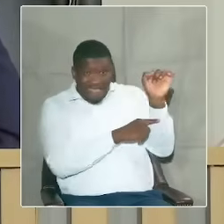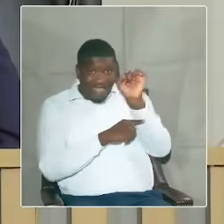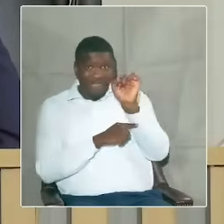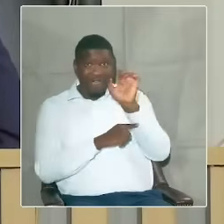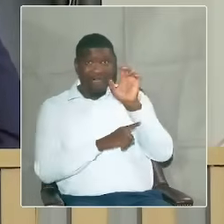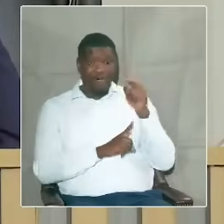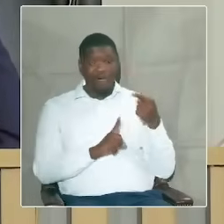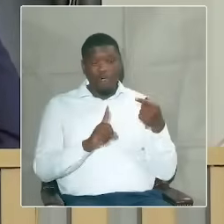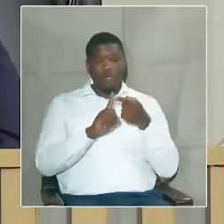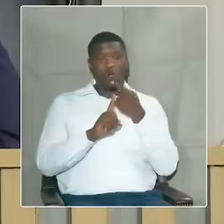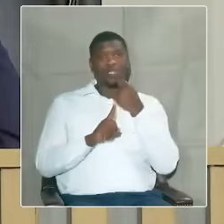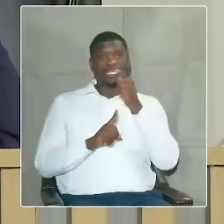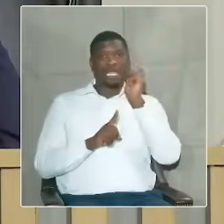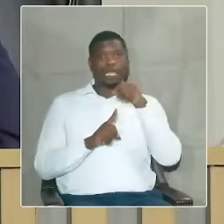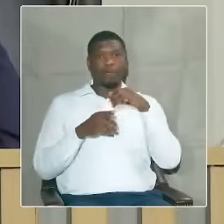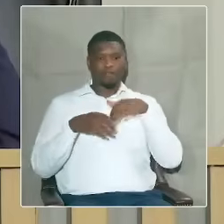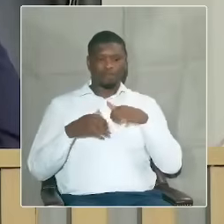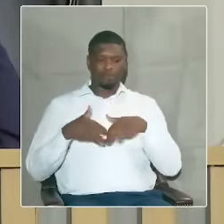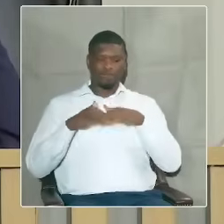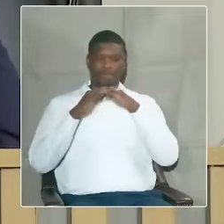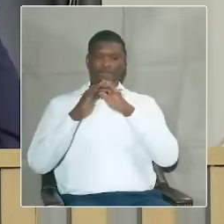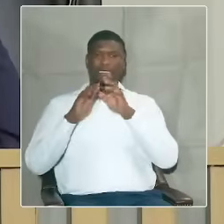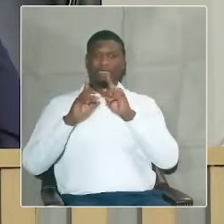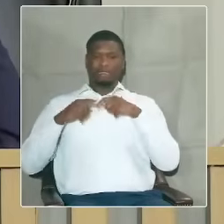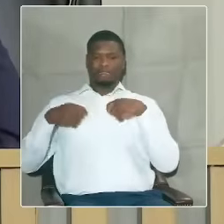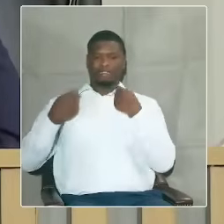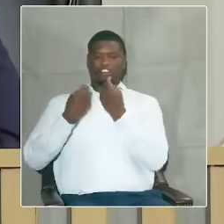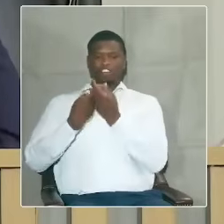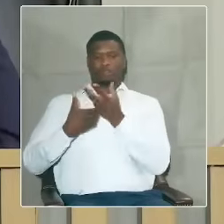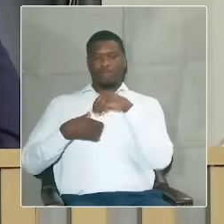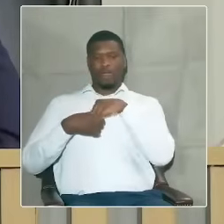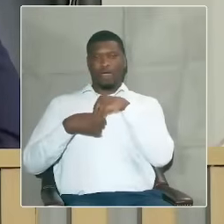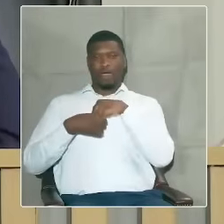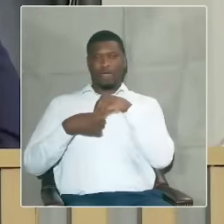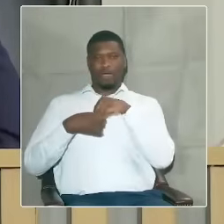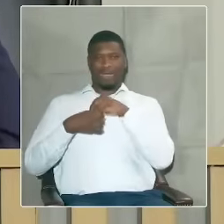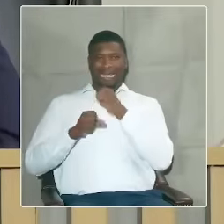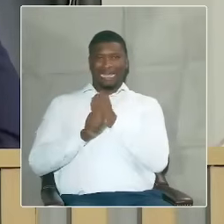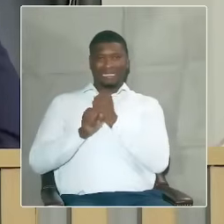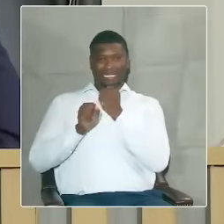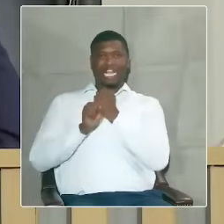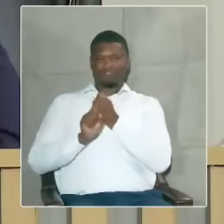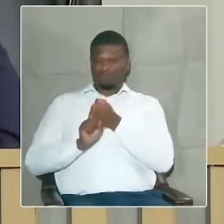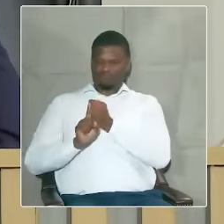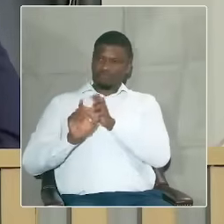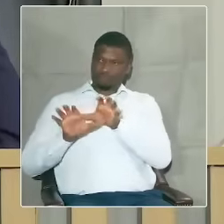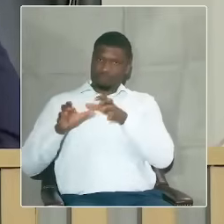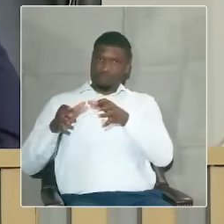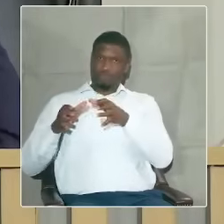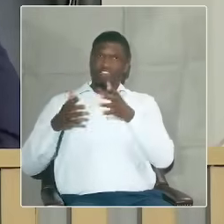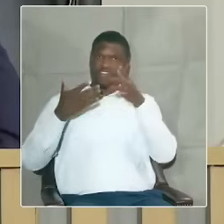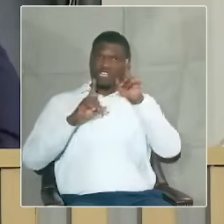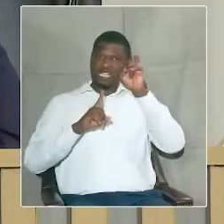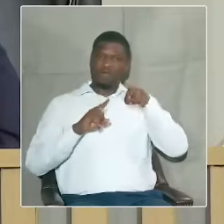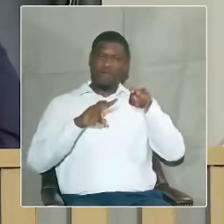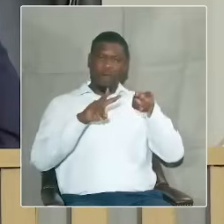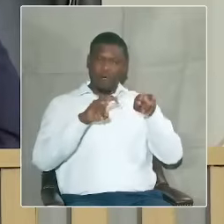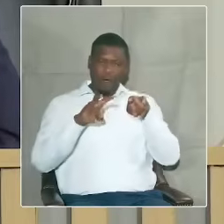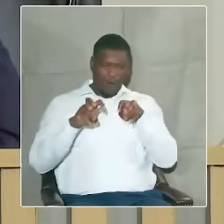an interministerial task force be established. The key mandate was to stop, investigate,